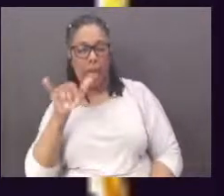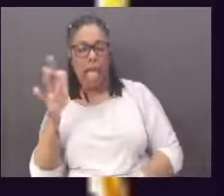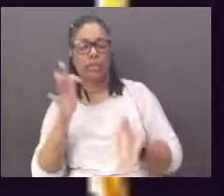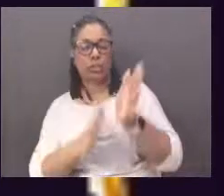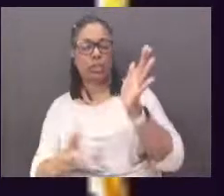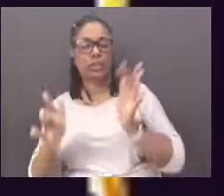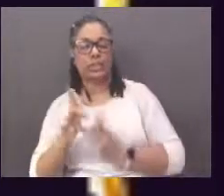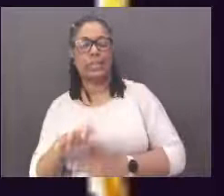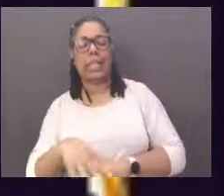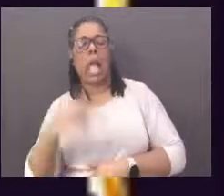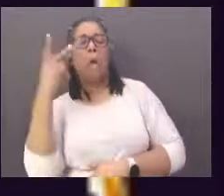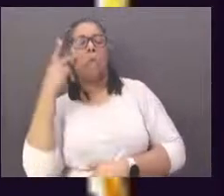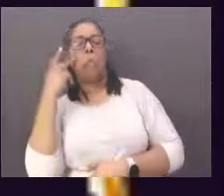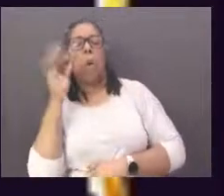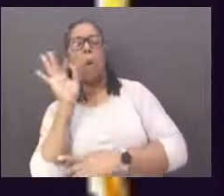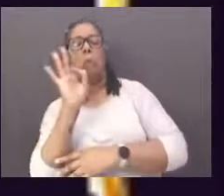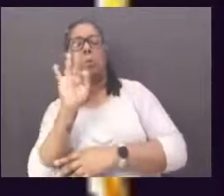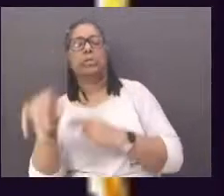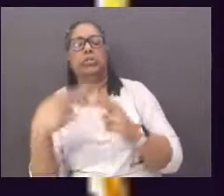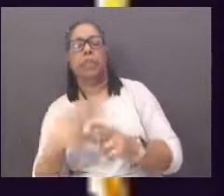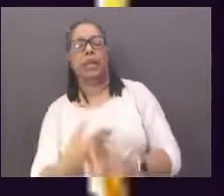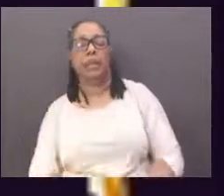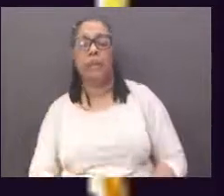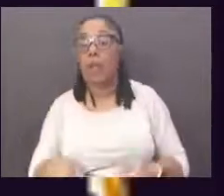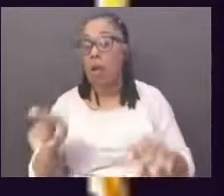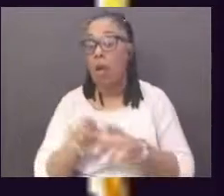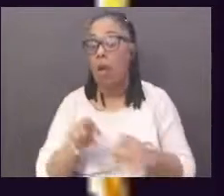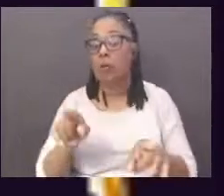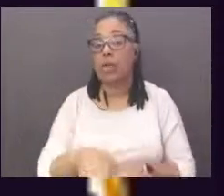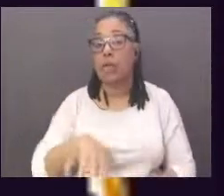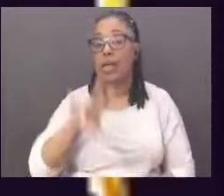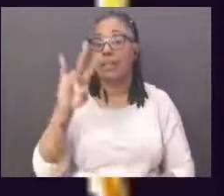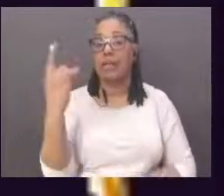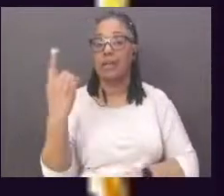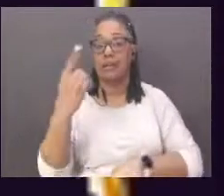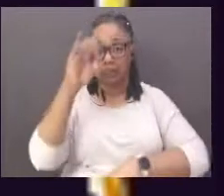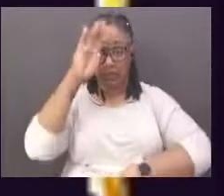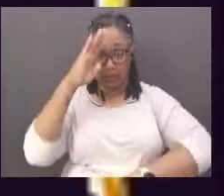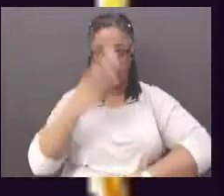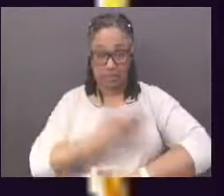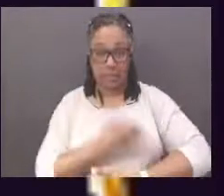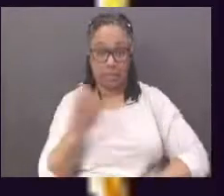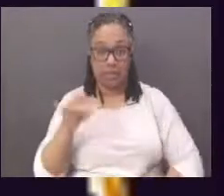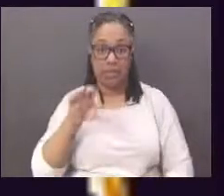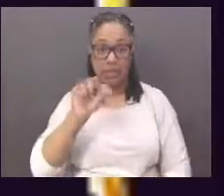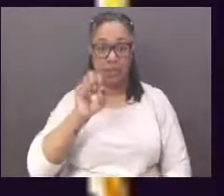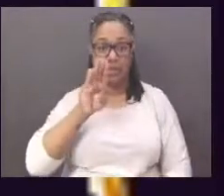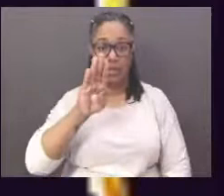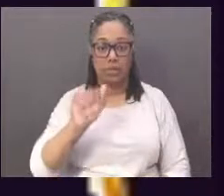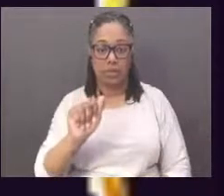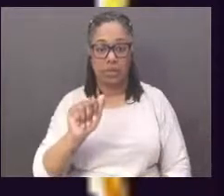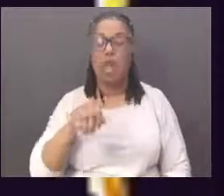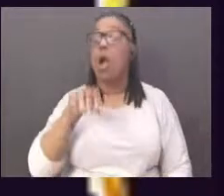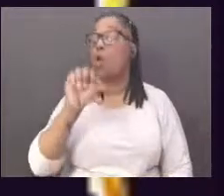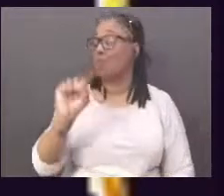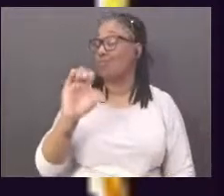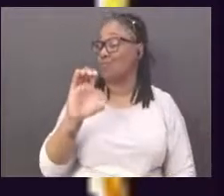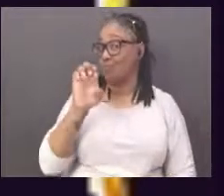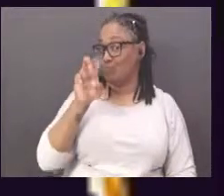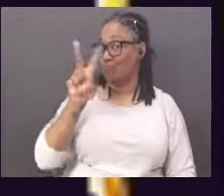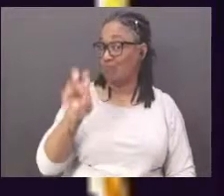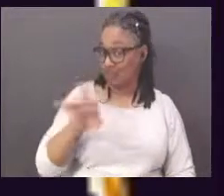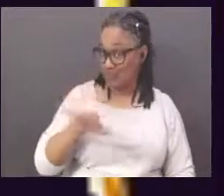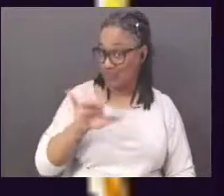preaches. Also, there were seven sons of Sceva, a Jewish chief priest who did